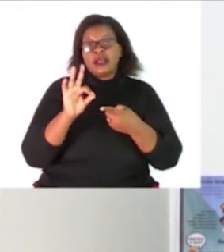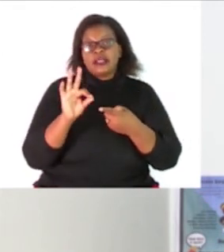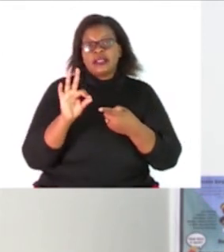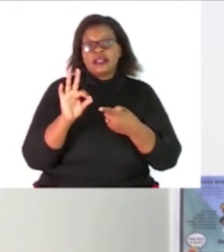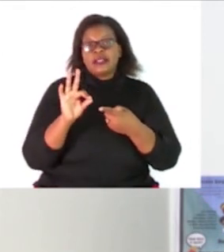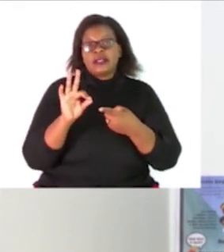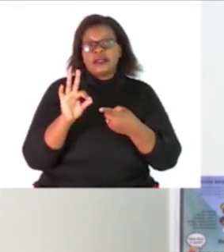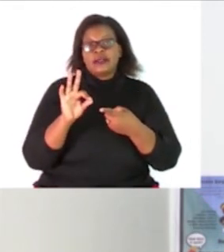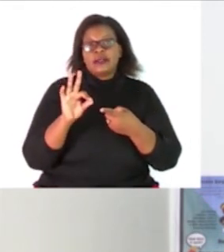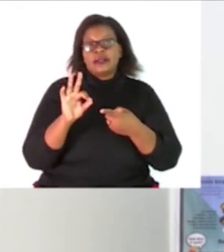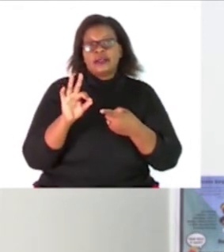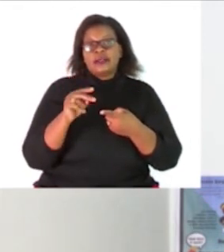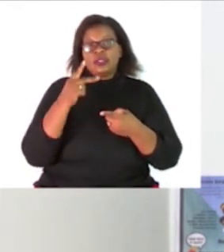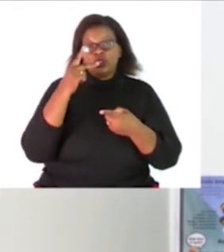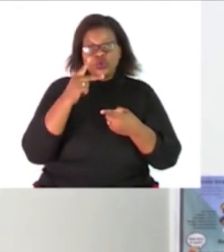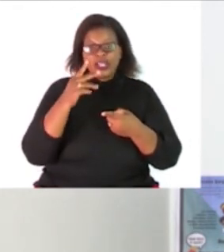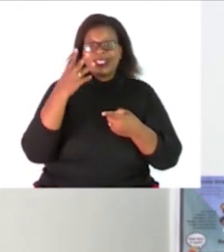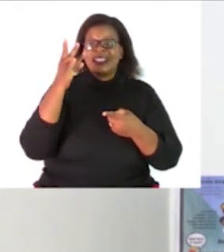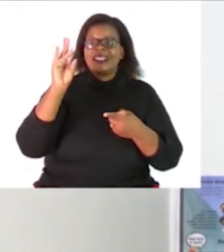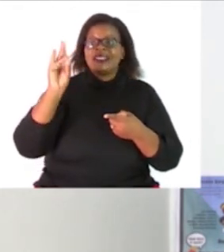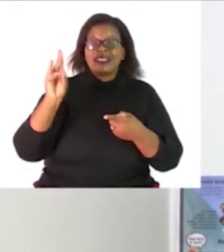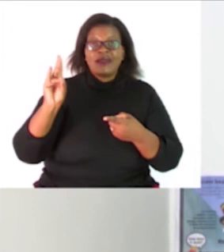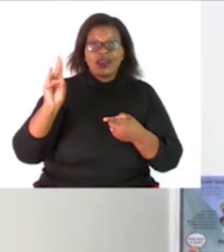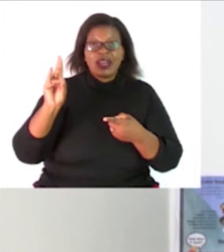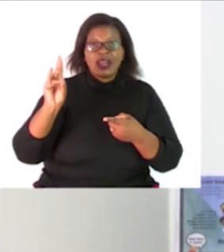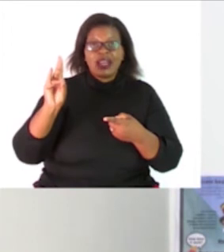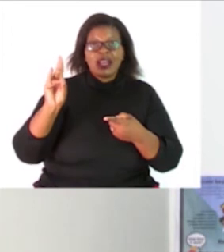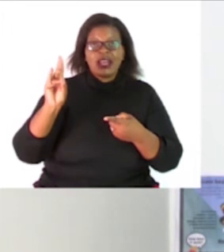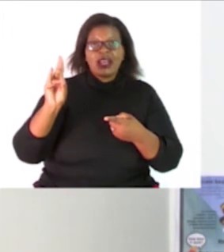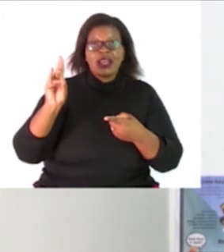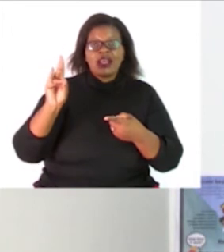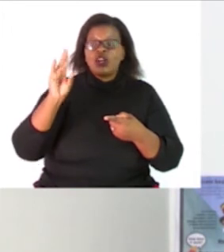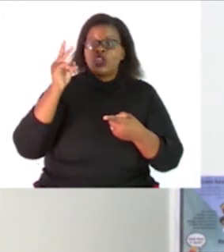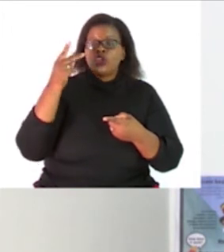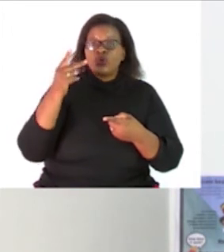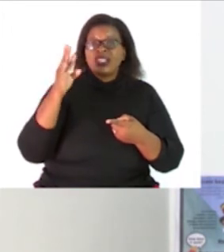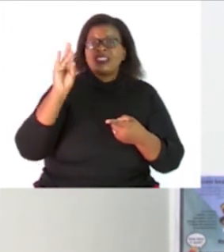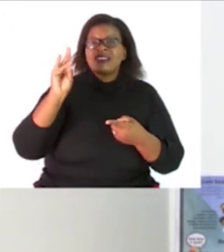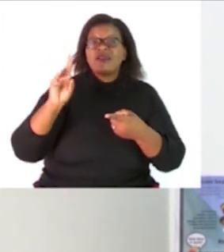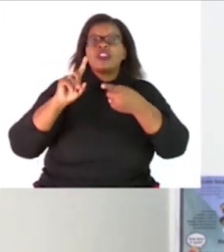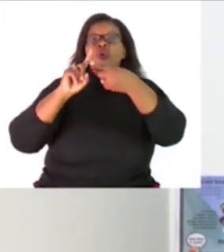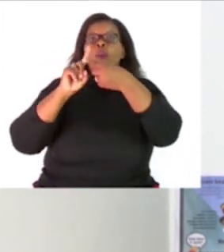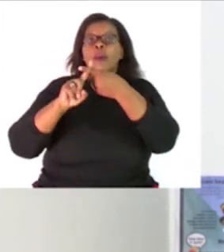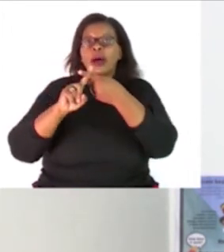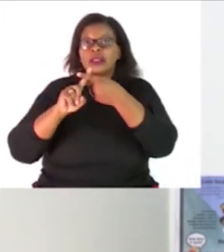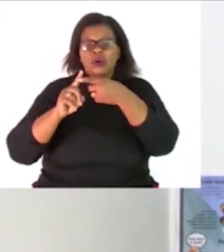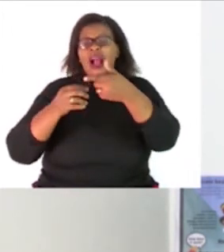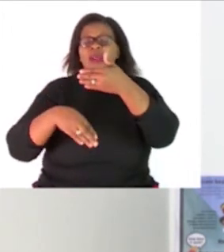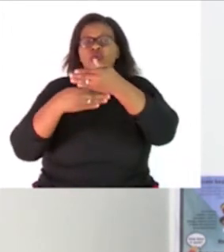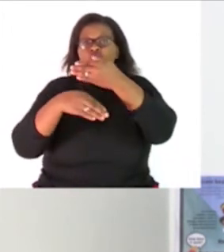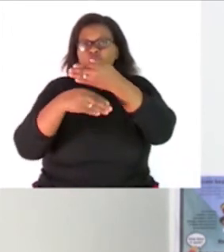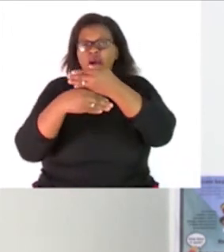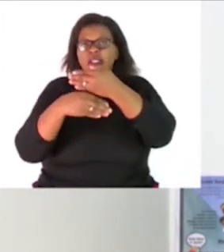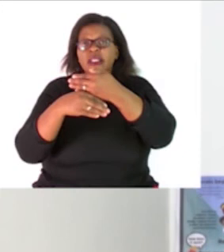which is 27. And plus the 27, we add the 4 up here.